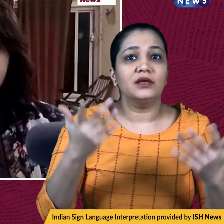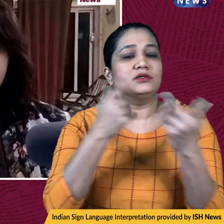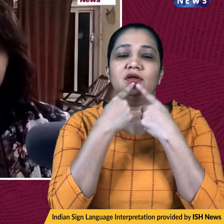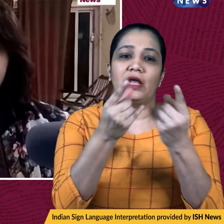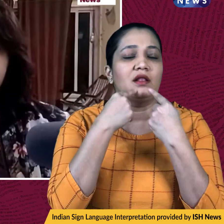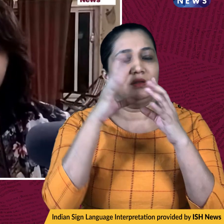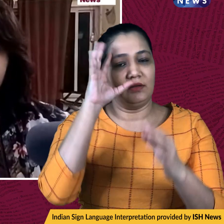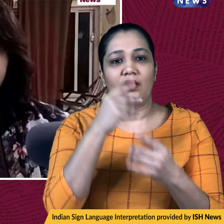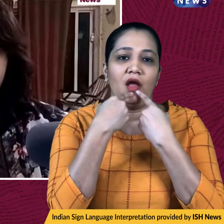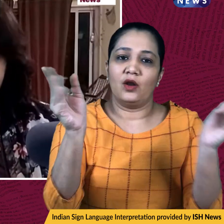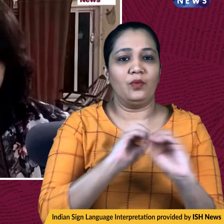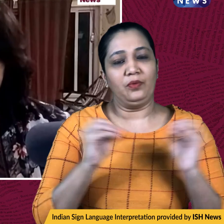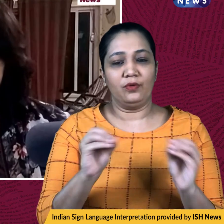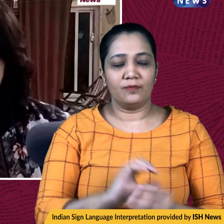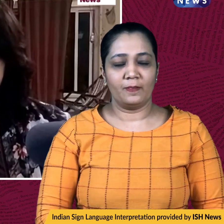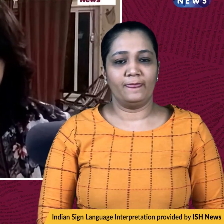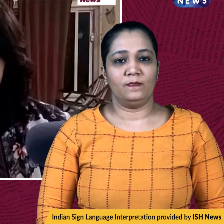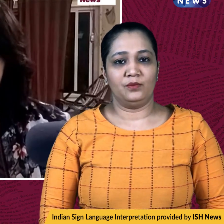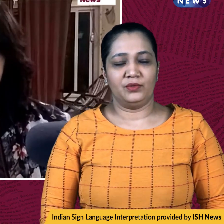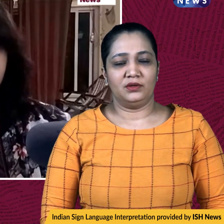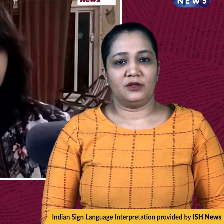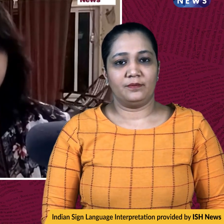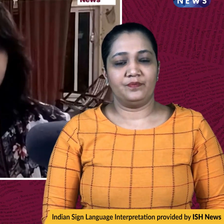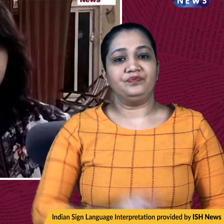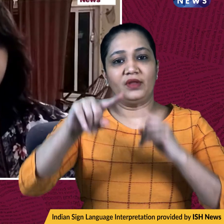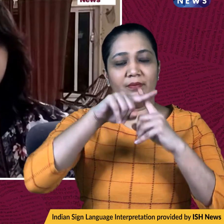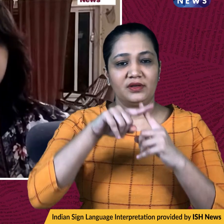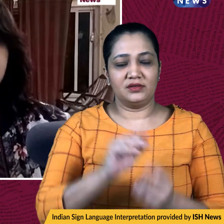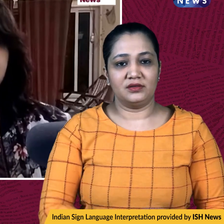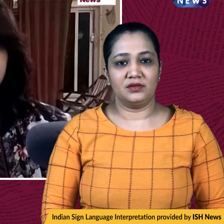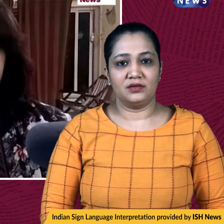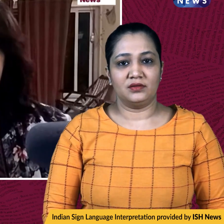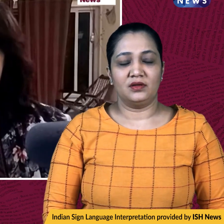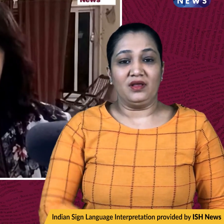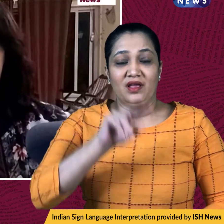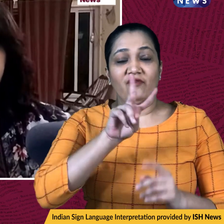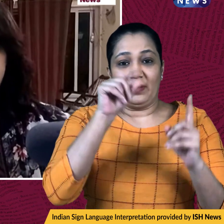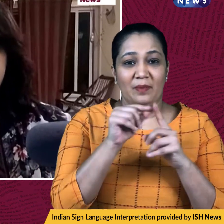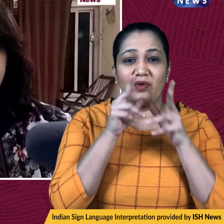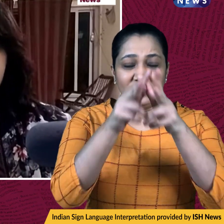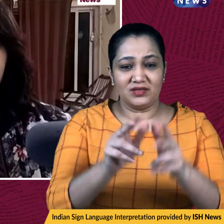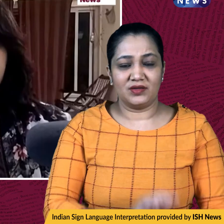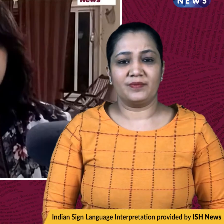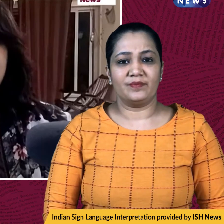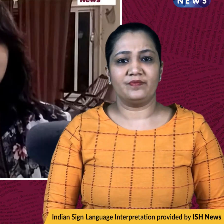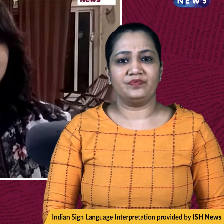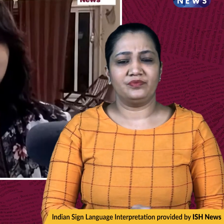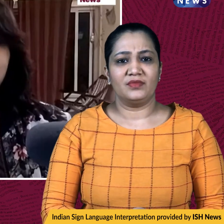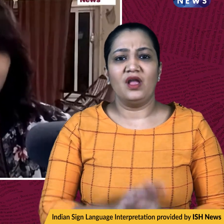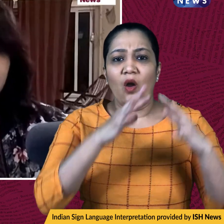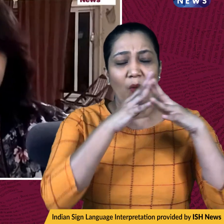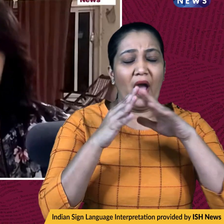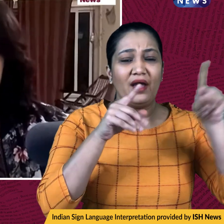where this trip would happen. Also, President Vladimir Putin has said that the West